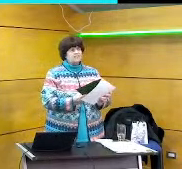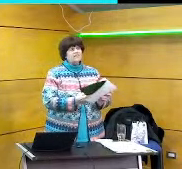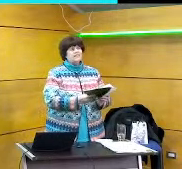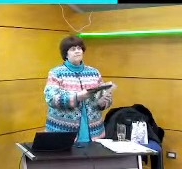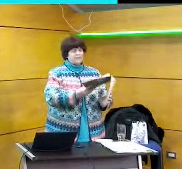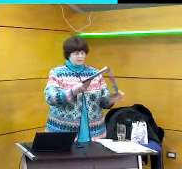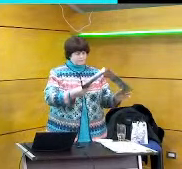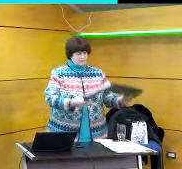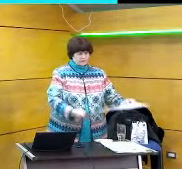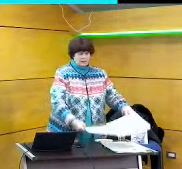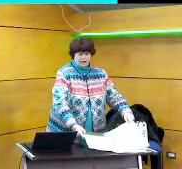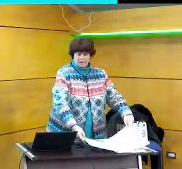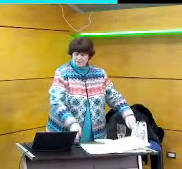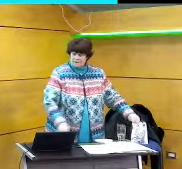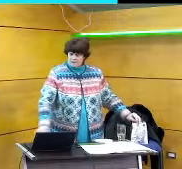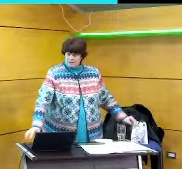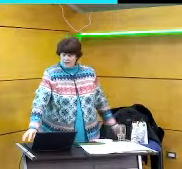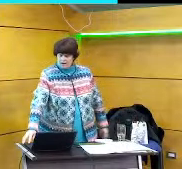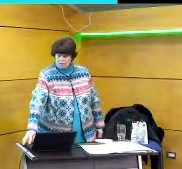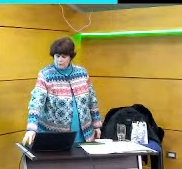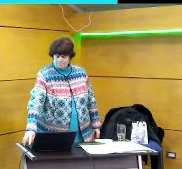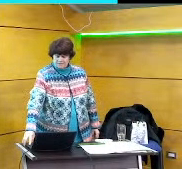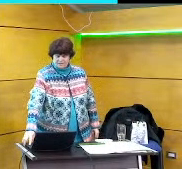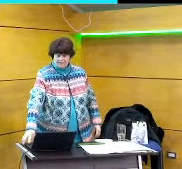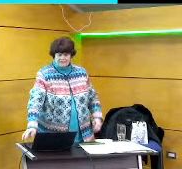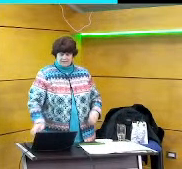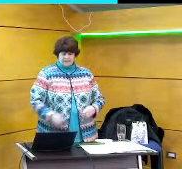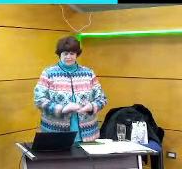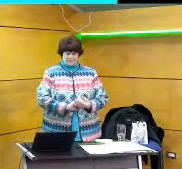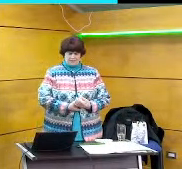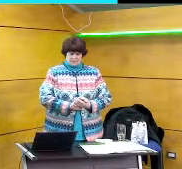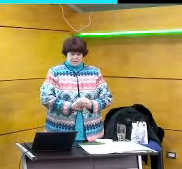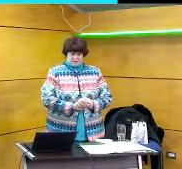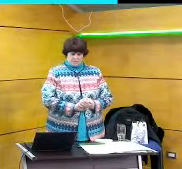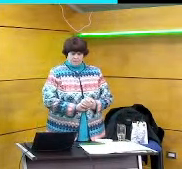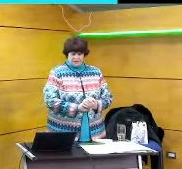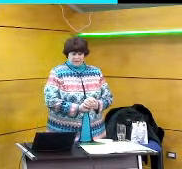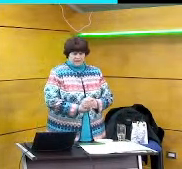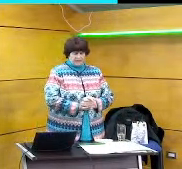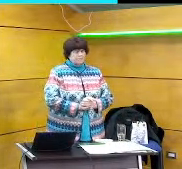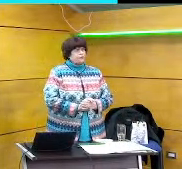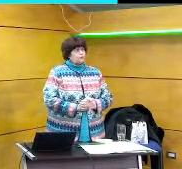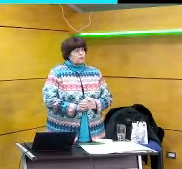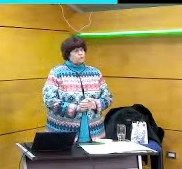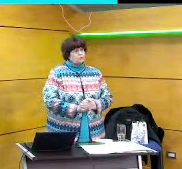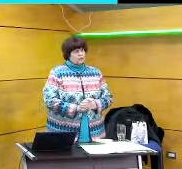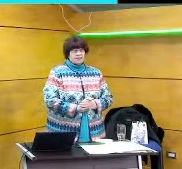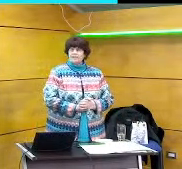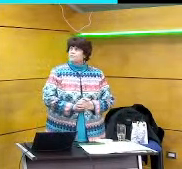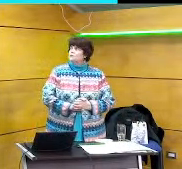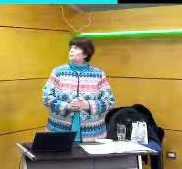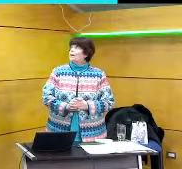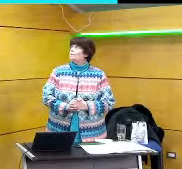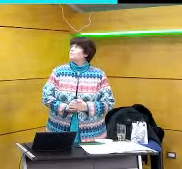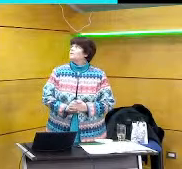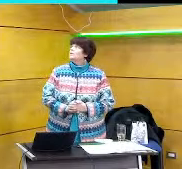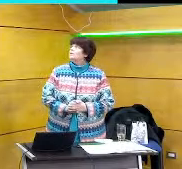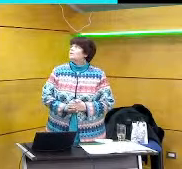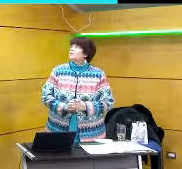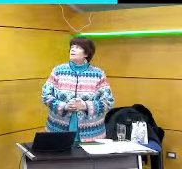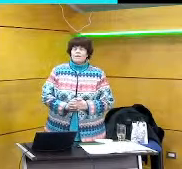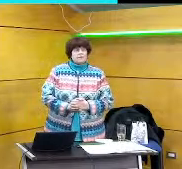are actually available on our website. But if you go to our ESU